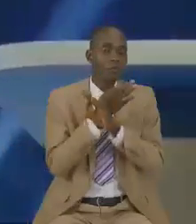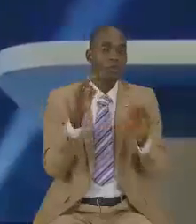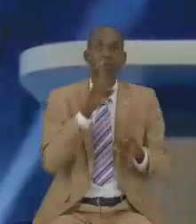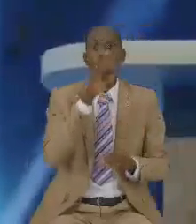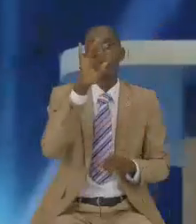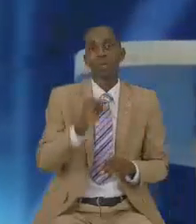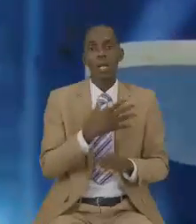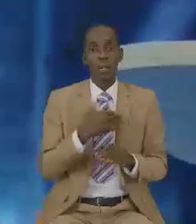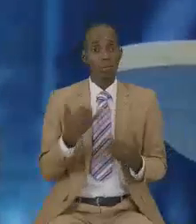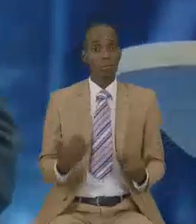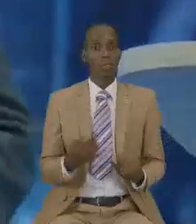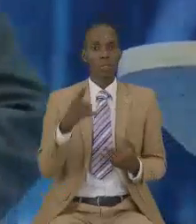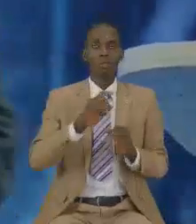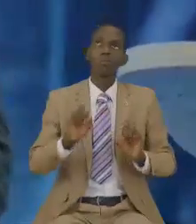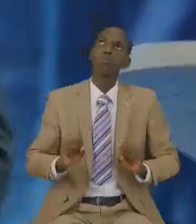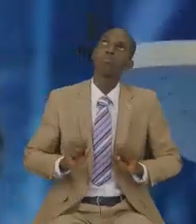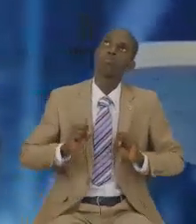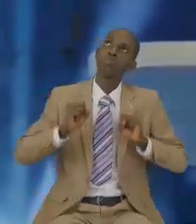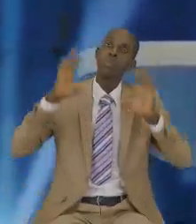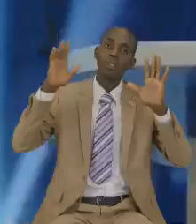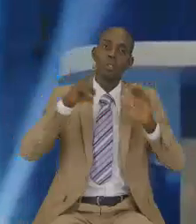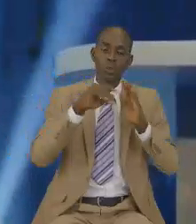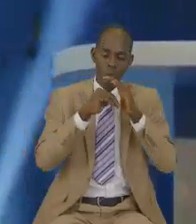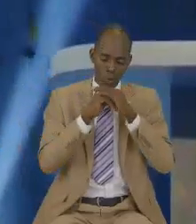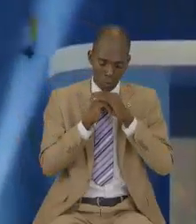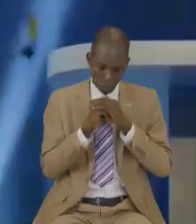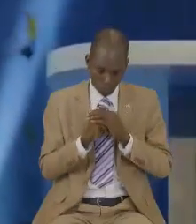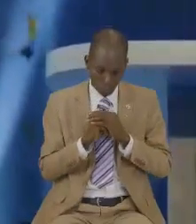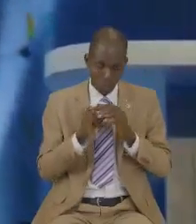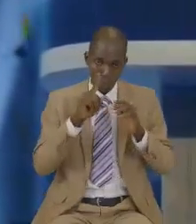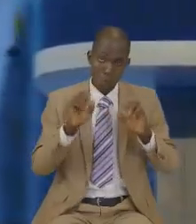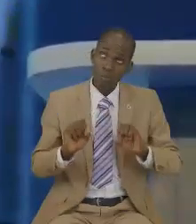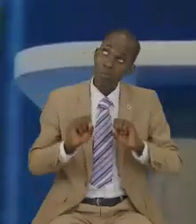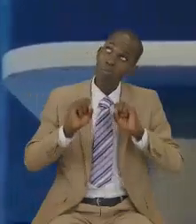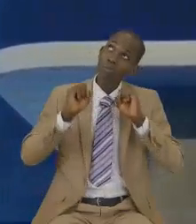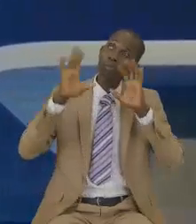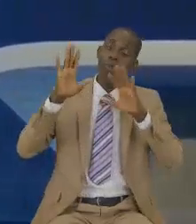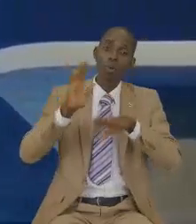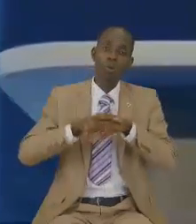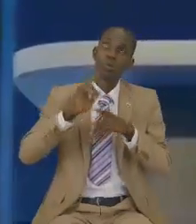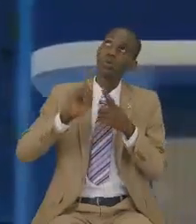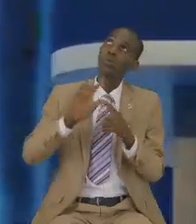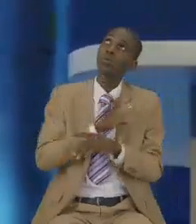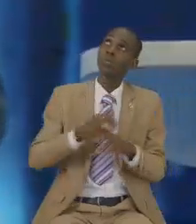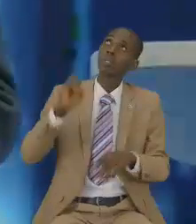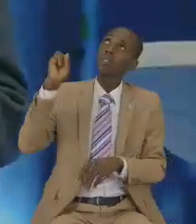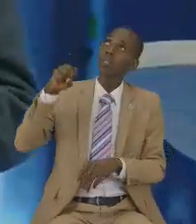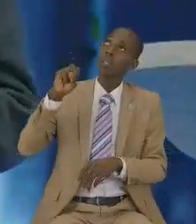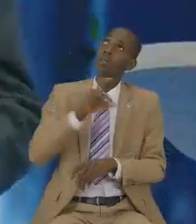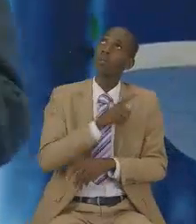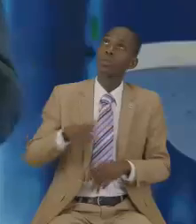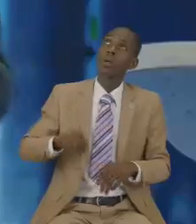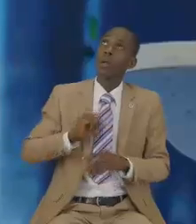you surrender, you bend, you submit unto him. You say, yes, Lord, I